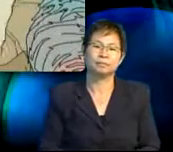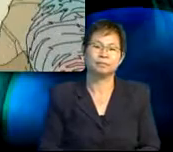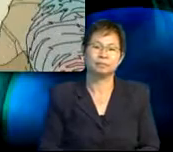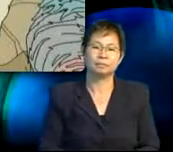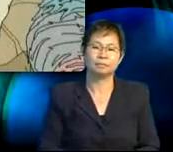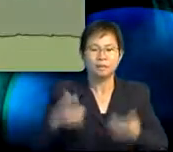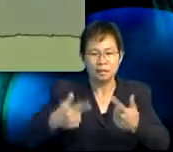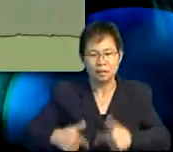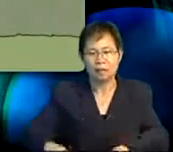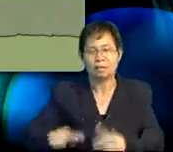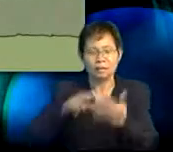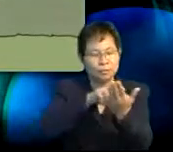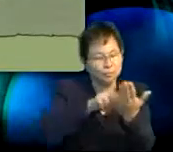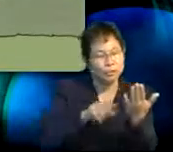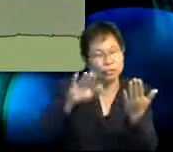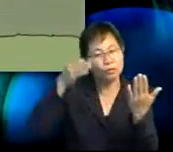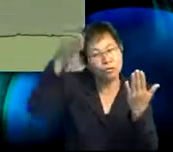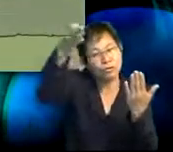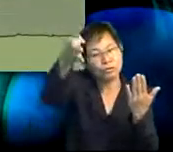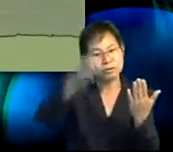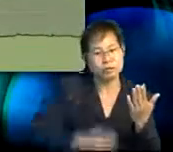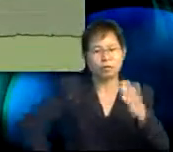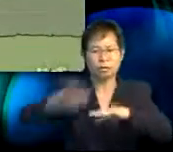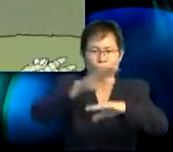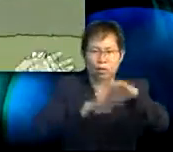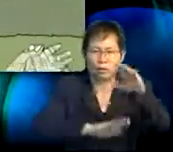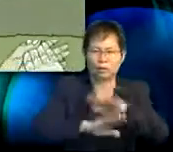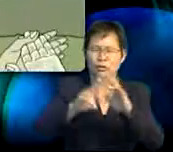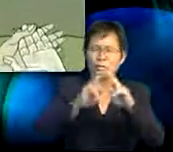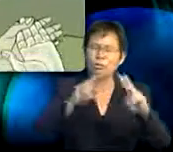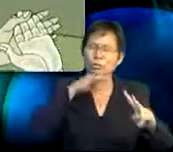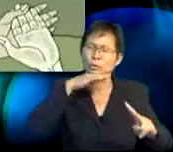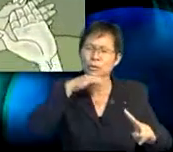Let me read your future. Your hand is so dirty.